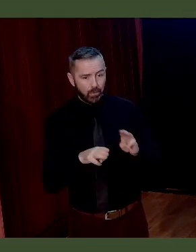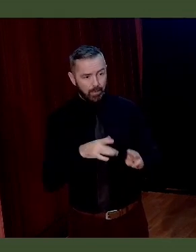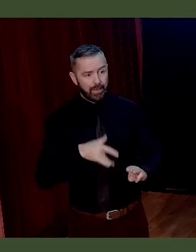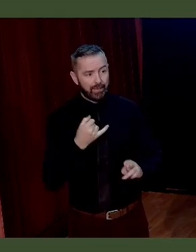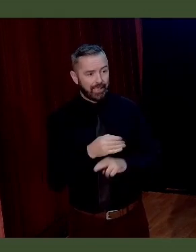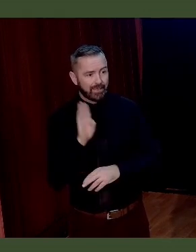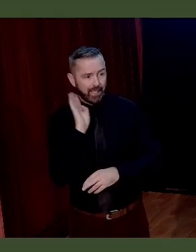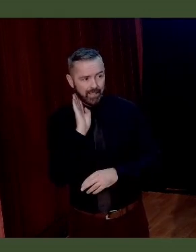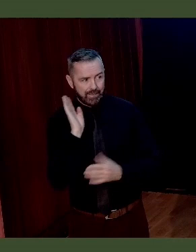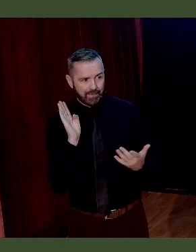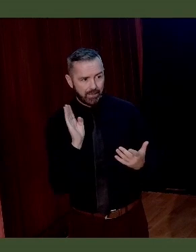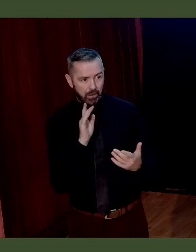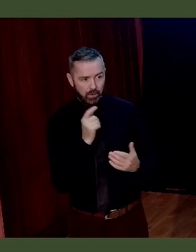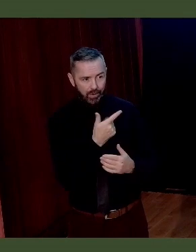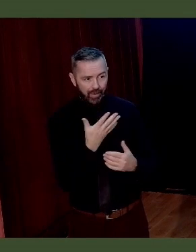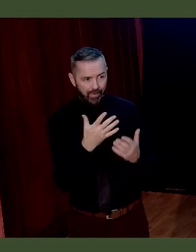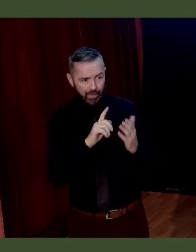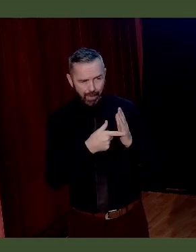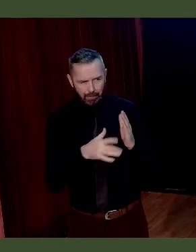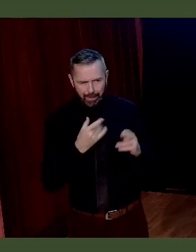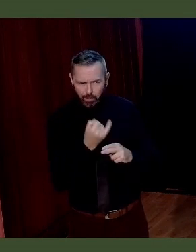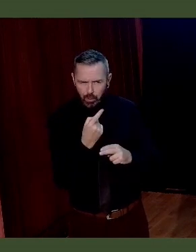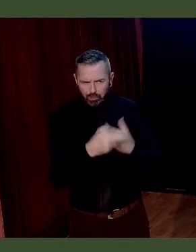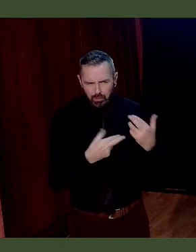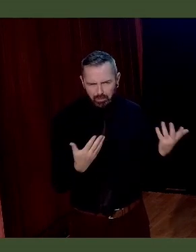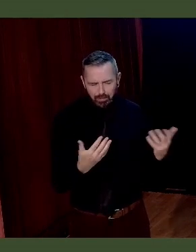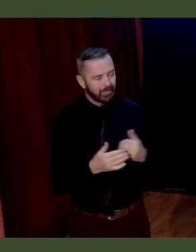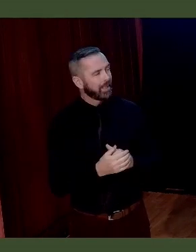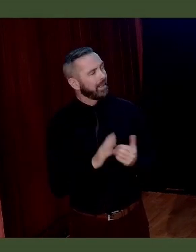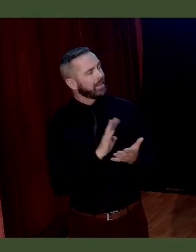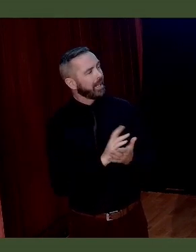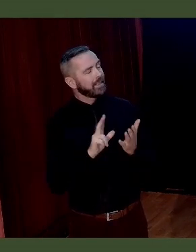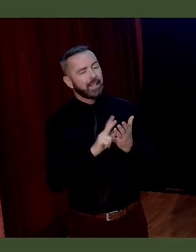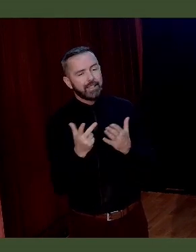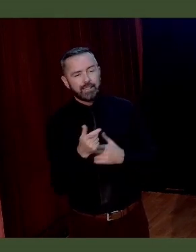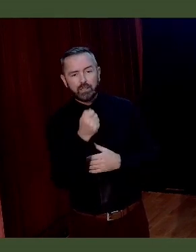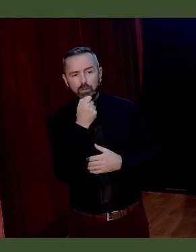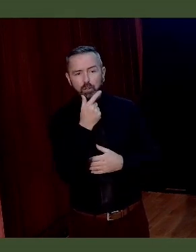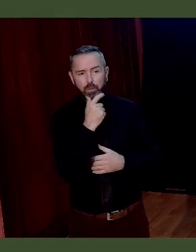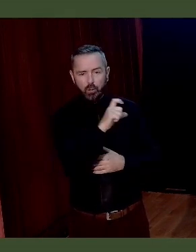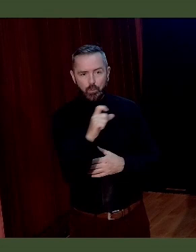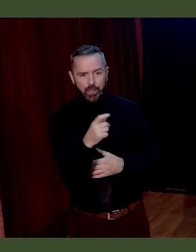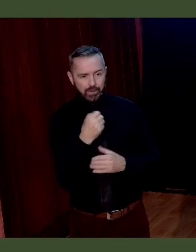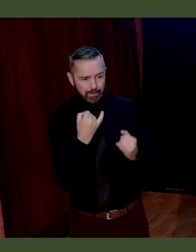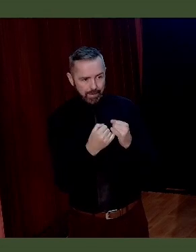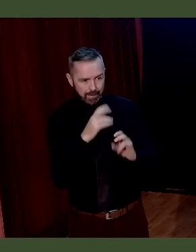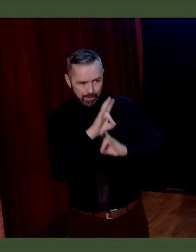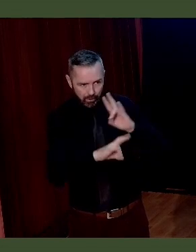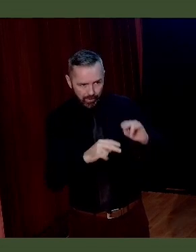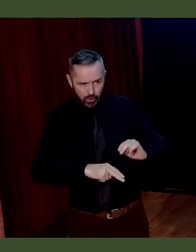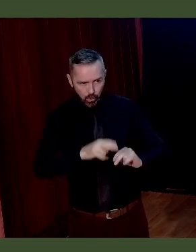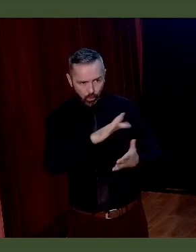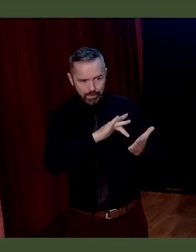see that there were 25,000 living in one room. In 1918, Dublin Corporation undertook a detailed survey of the